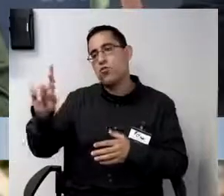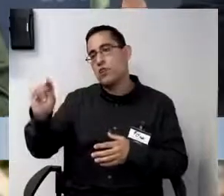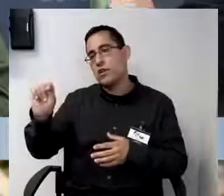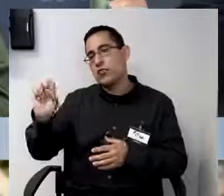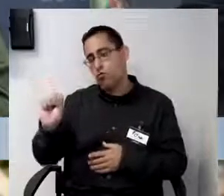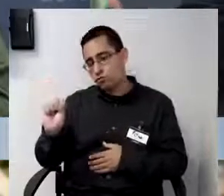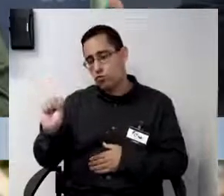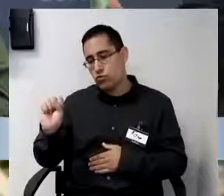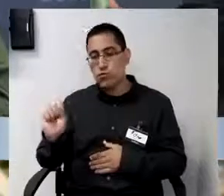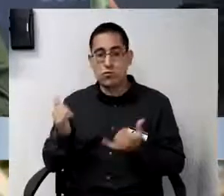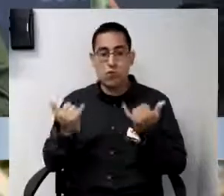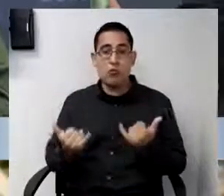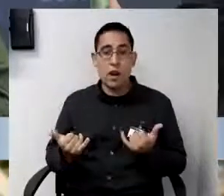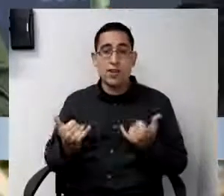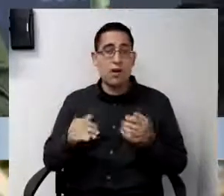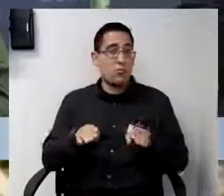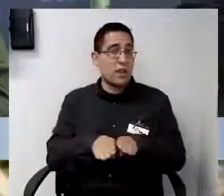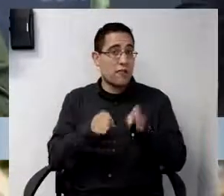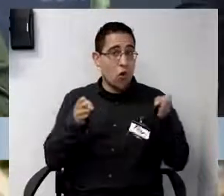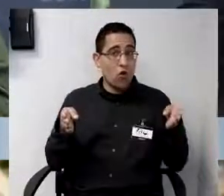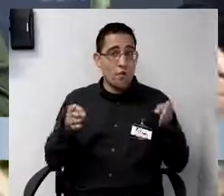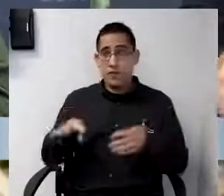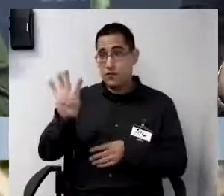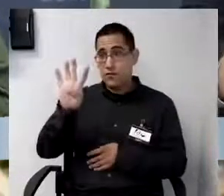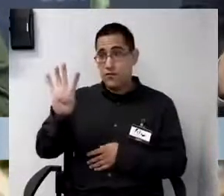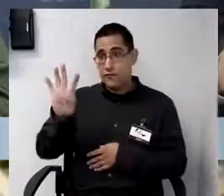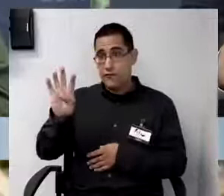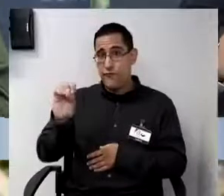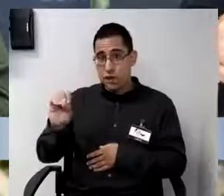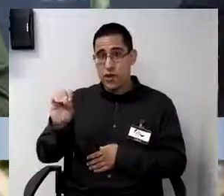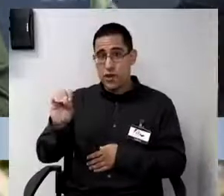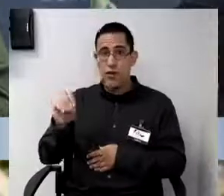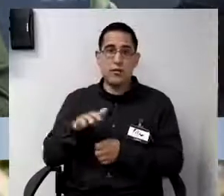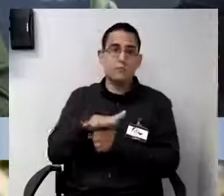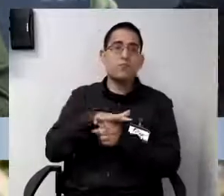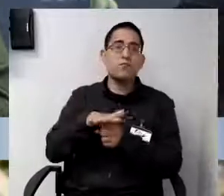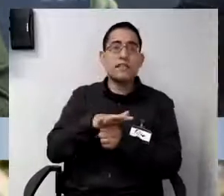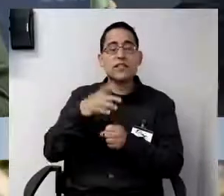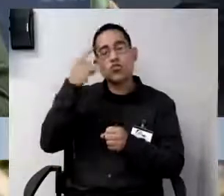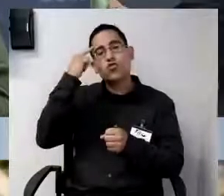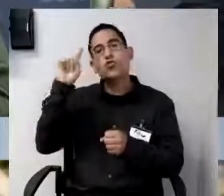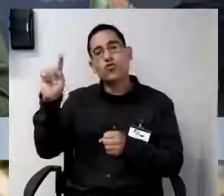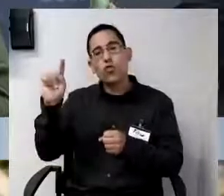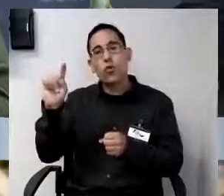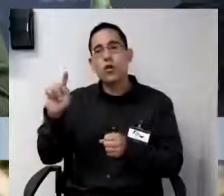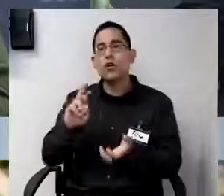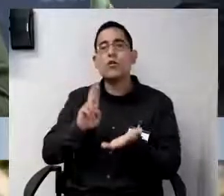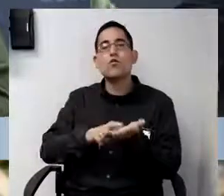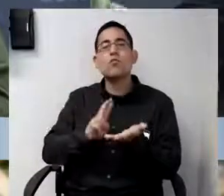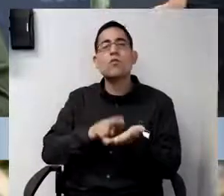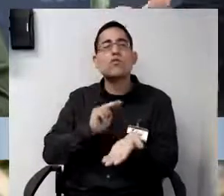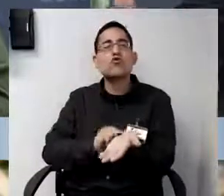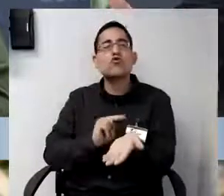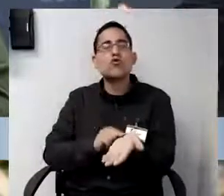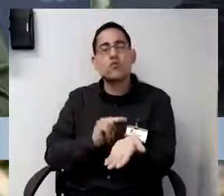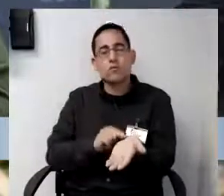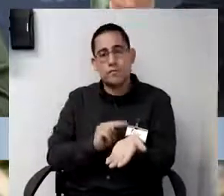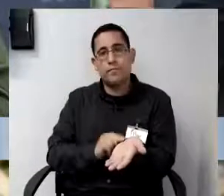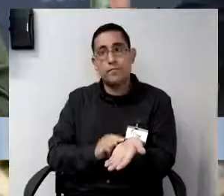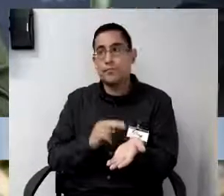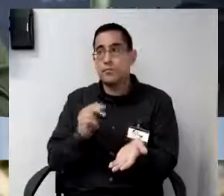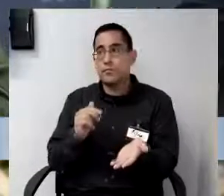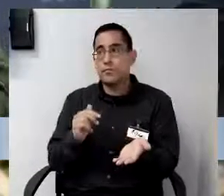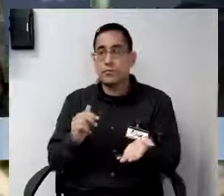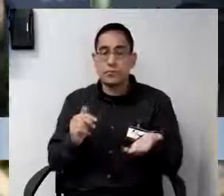open RN positions that we're recruiting that's completely independent of this pandemic, that if we didn't have it,